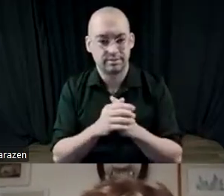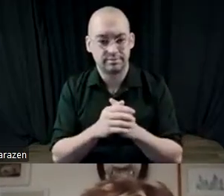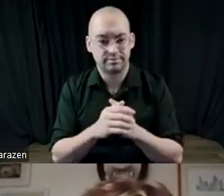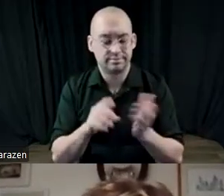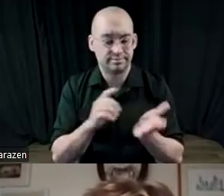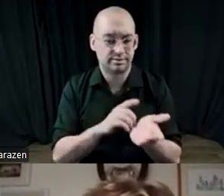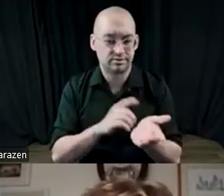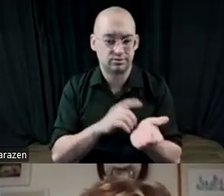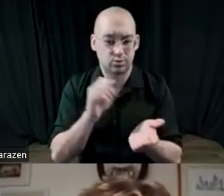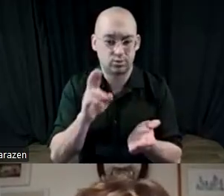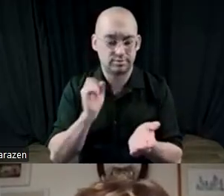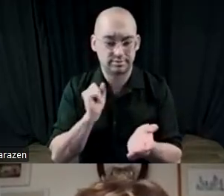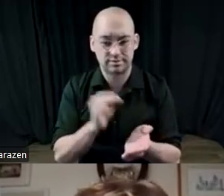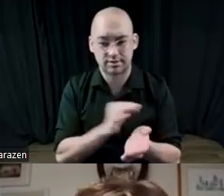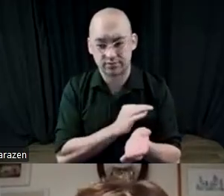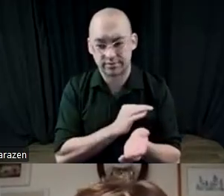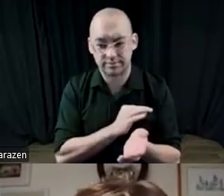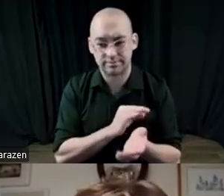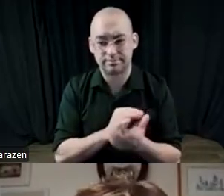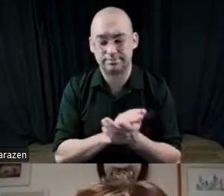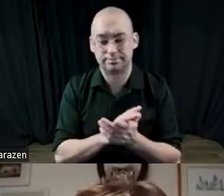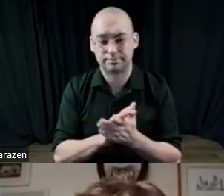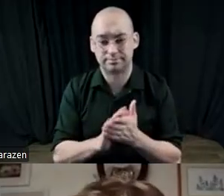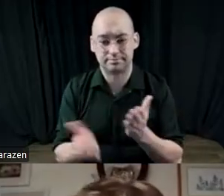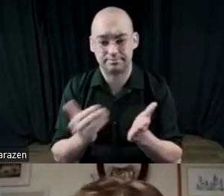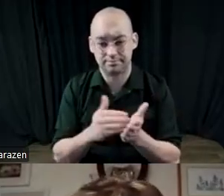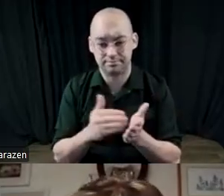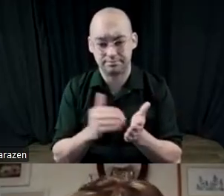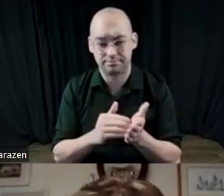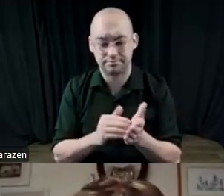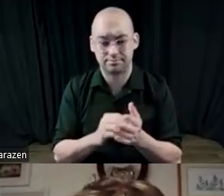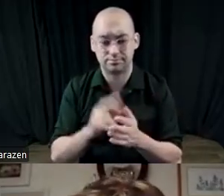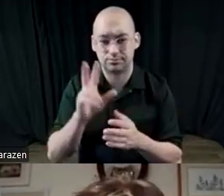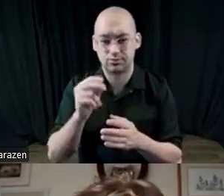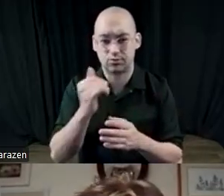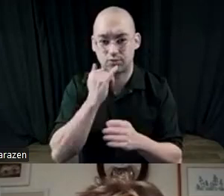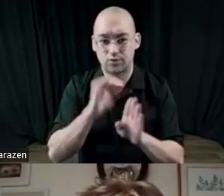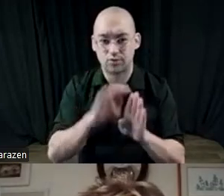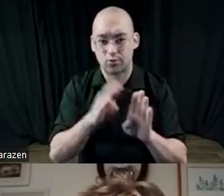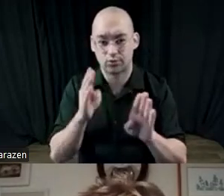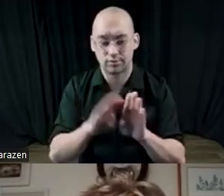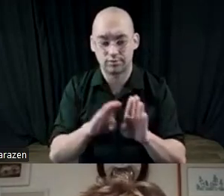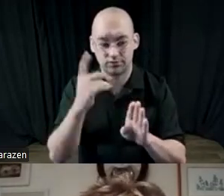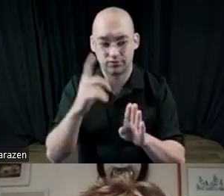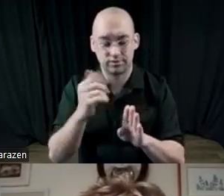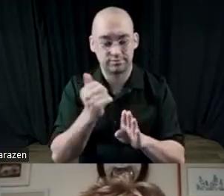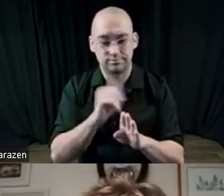or staff. They are again the no wrong door entryway for many people